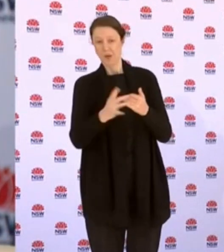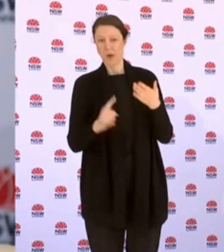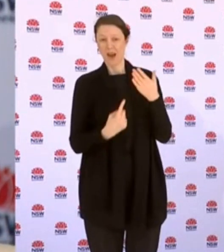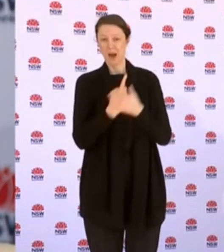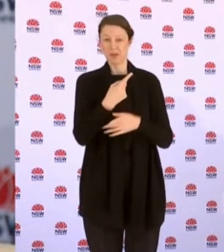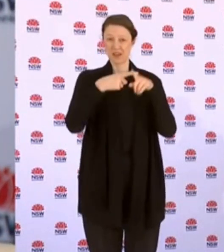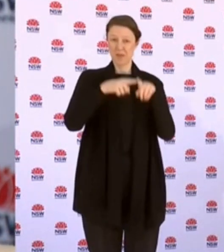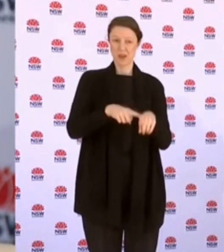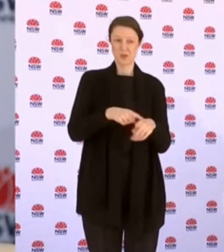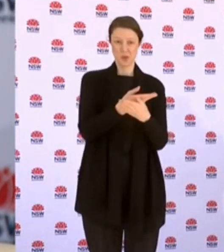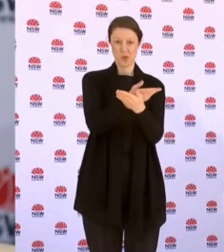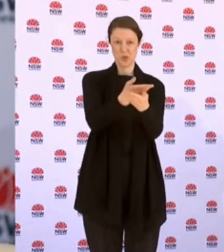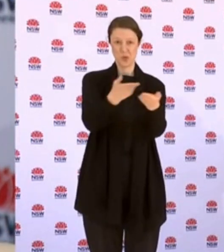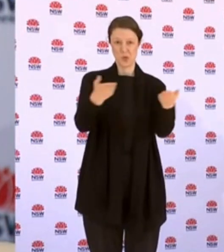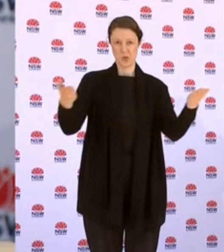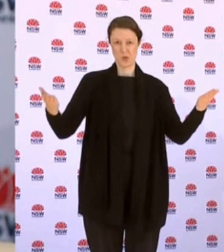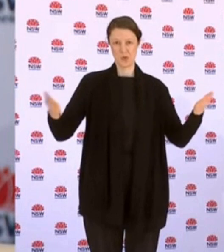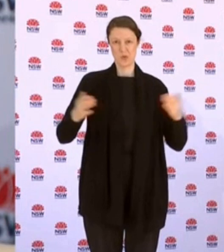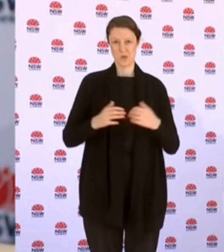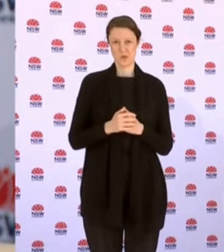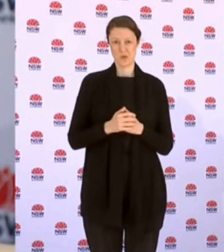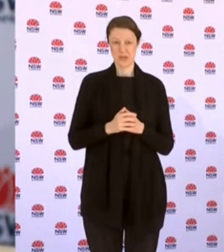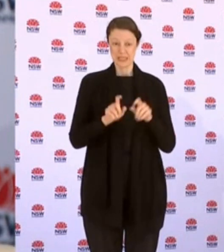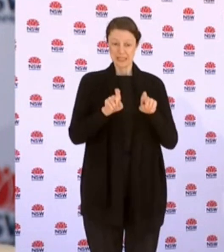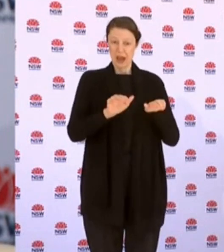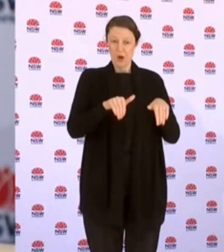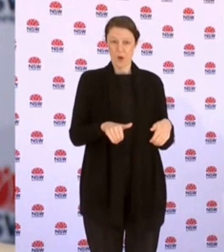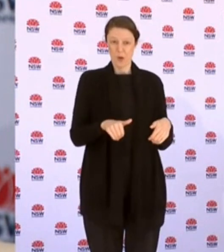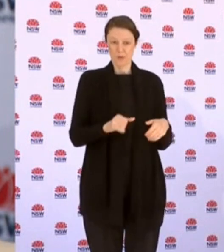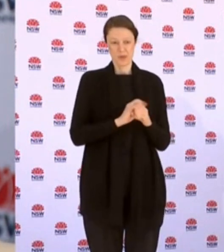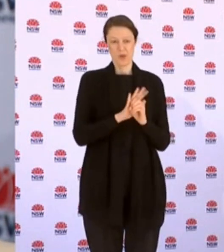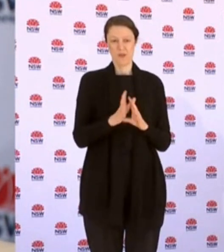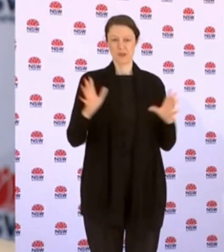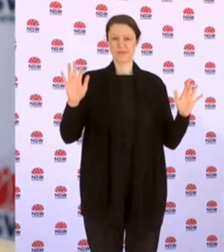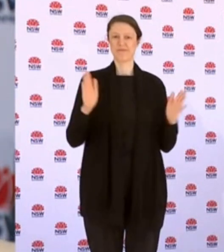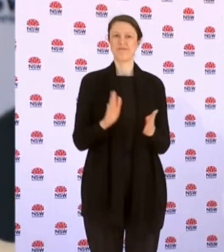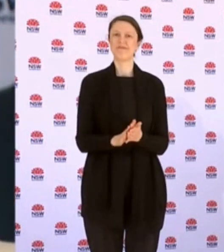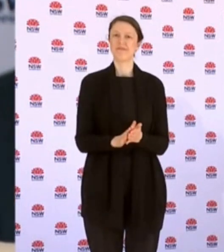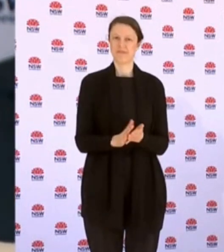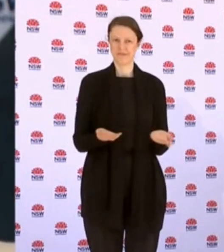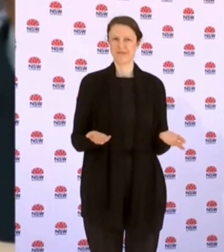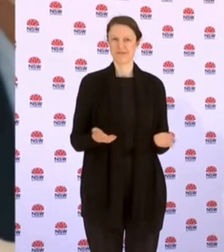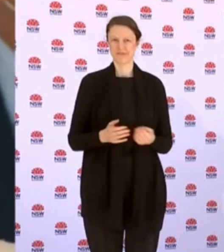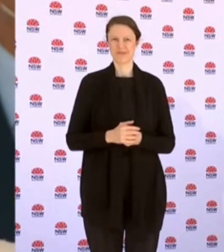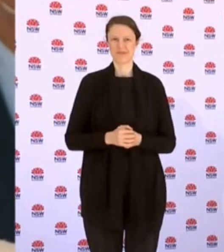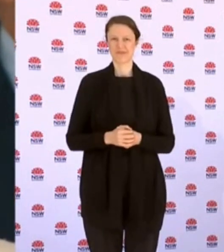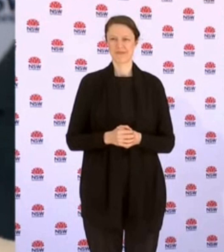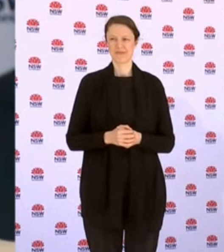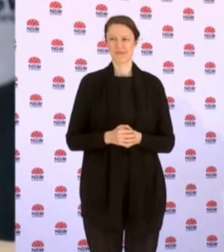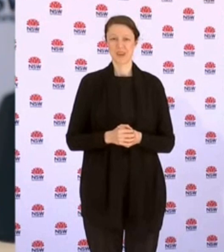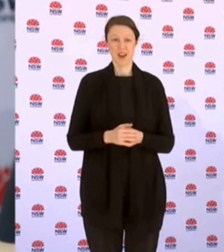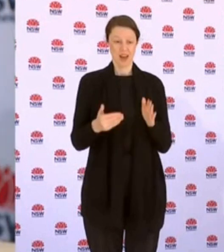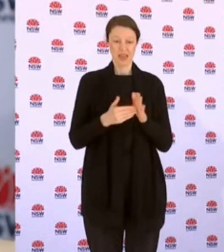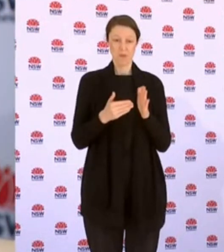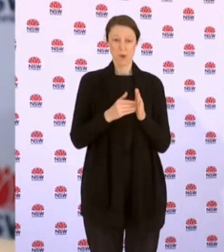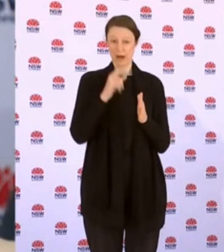are far less mobile, and we're deeply grateful for that. We're starting to see the results of that come through. And that's why we say at the end of the 2 weeks, we